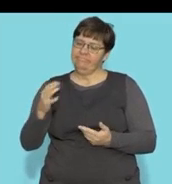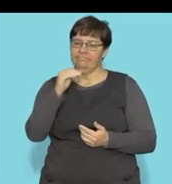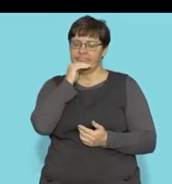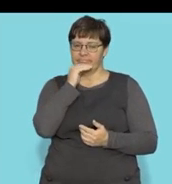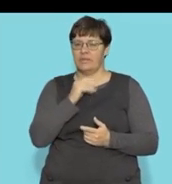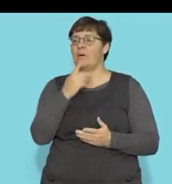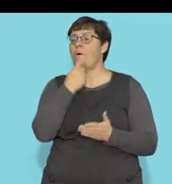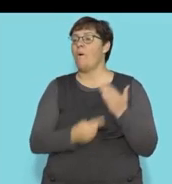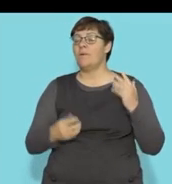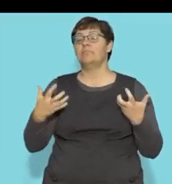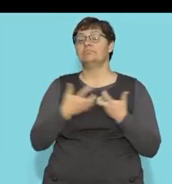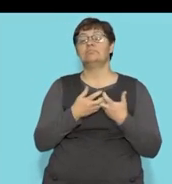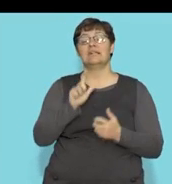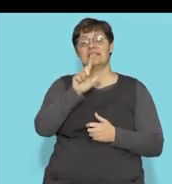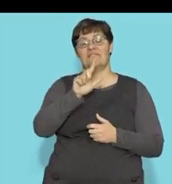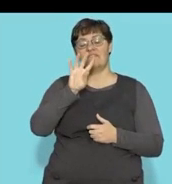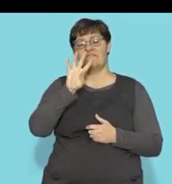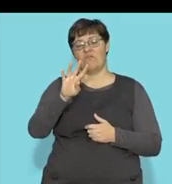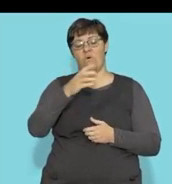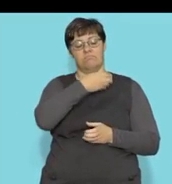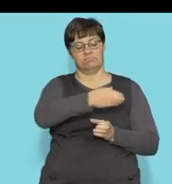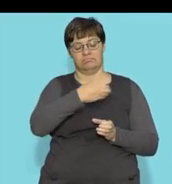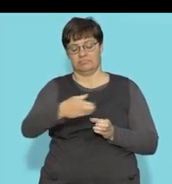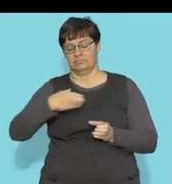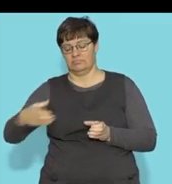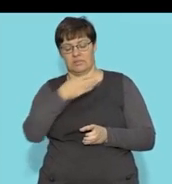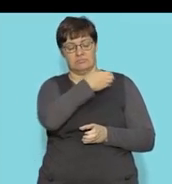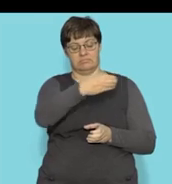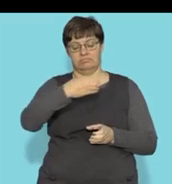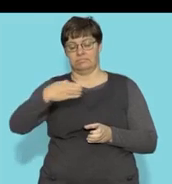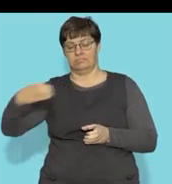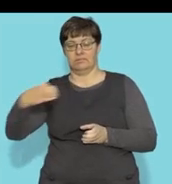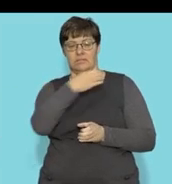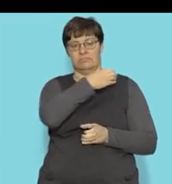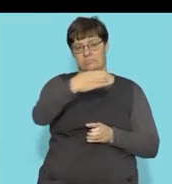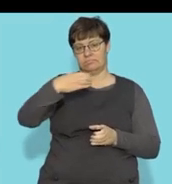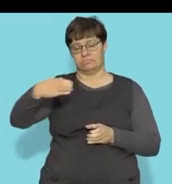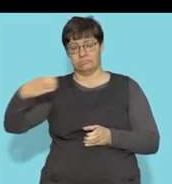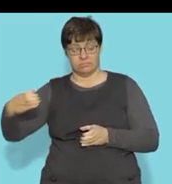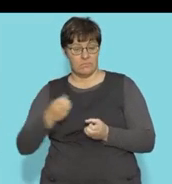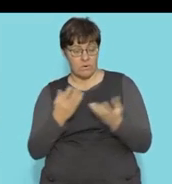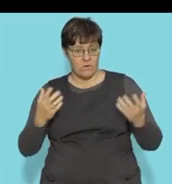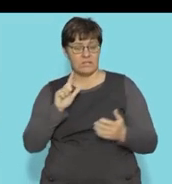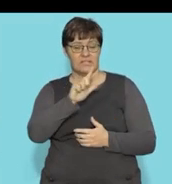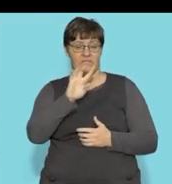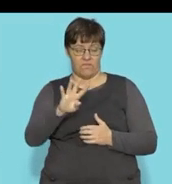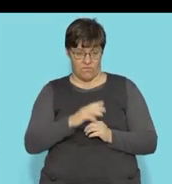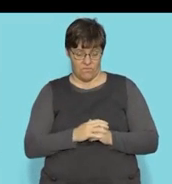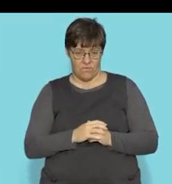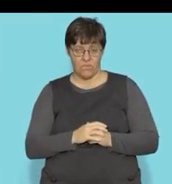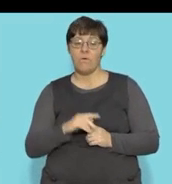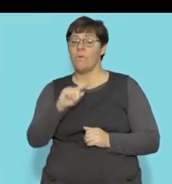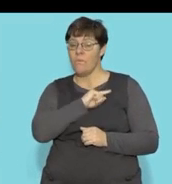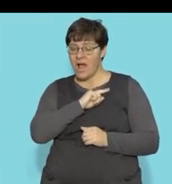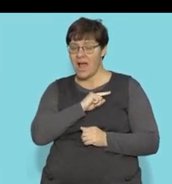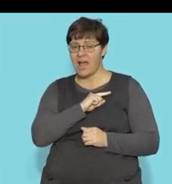hypothetically speaking, I could only fit 74 more cans into the box. But of course, this might not be possible, because it's all got